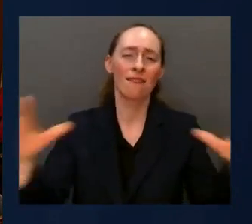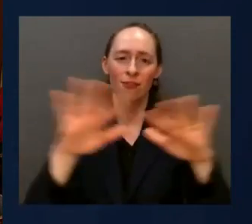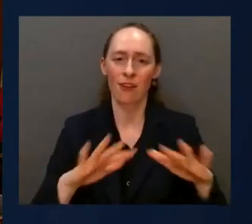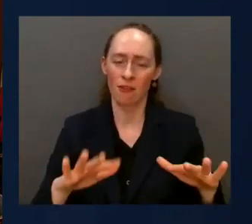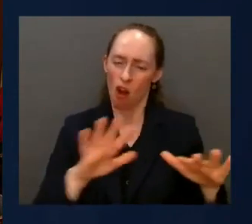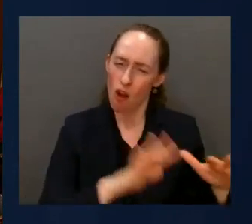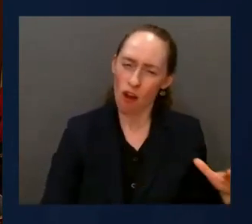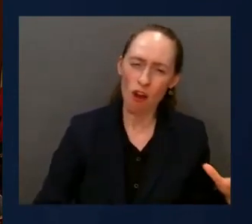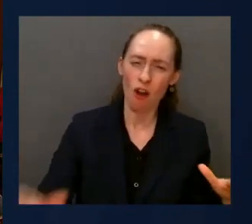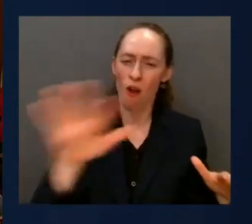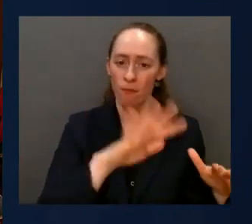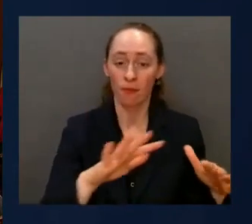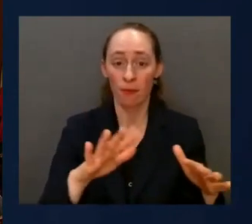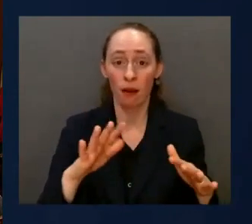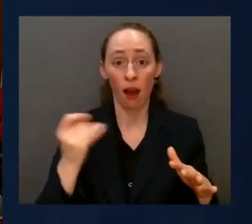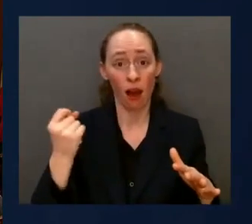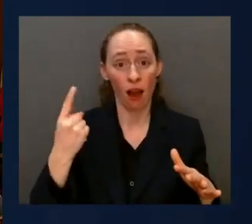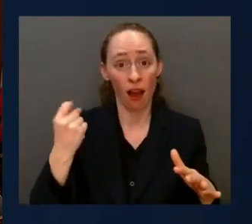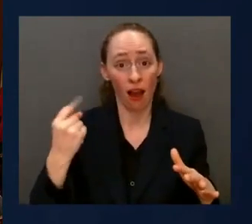and I mean it sincerely.